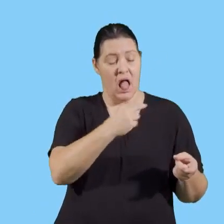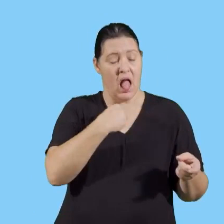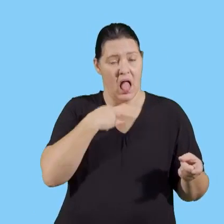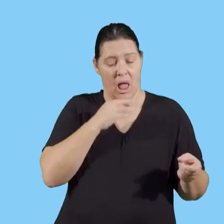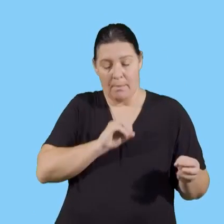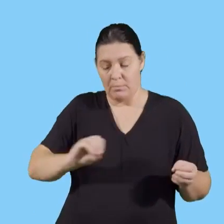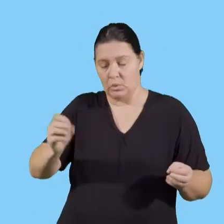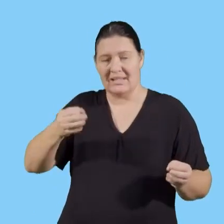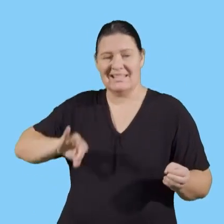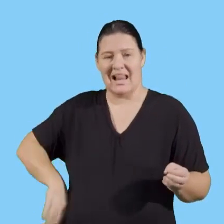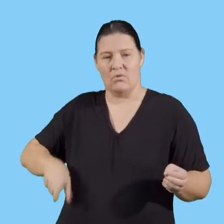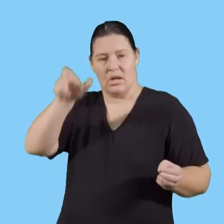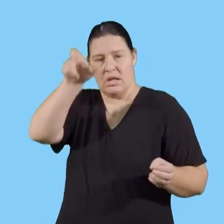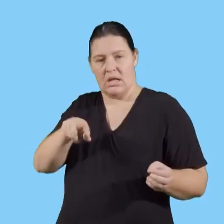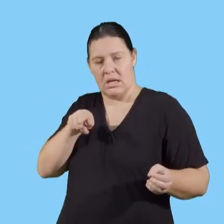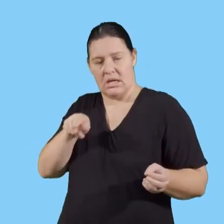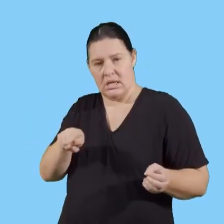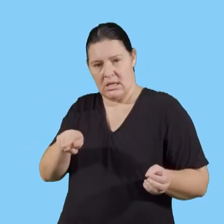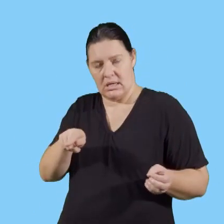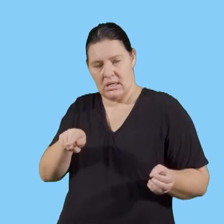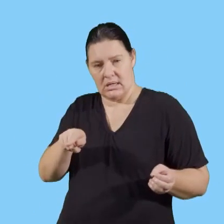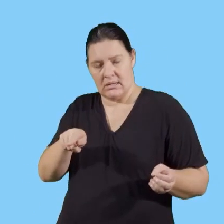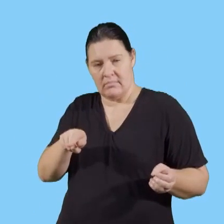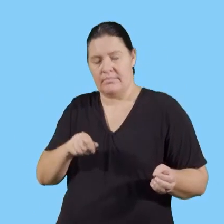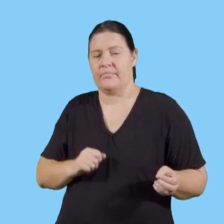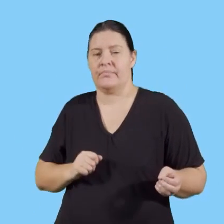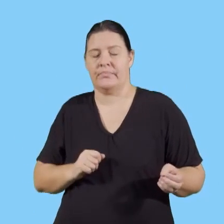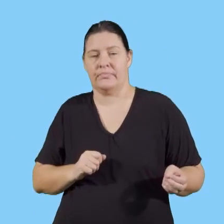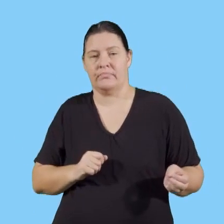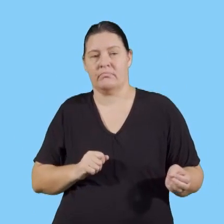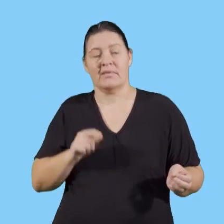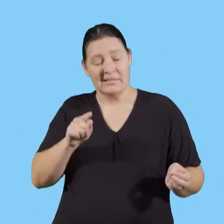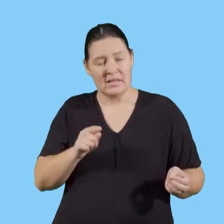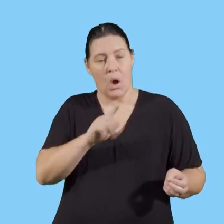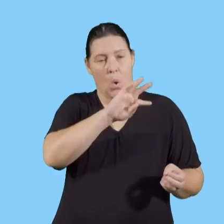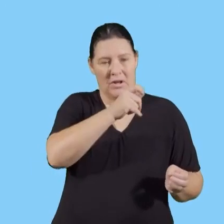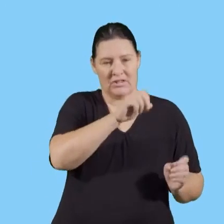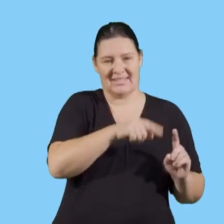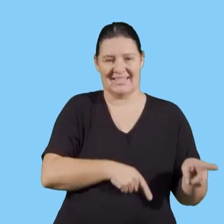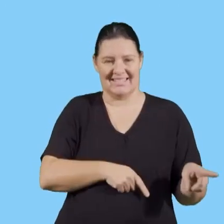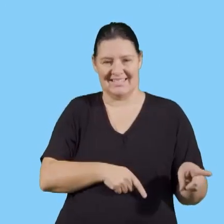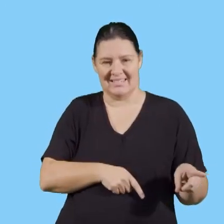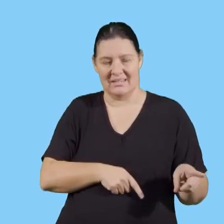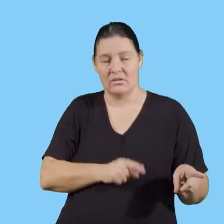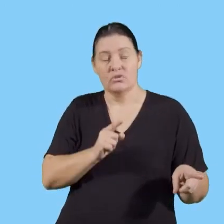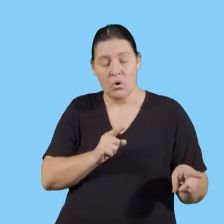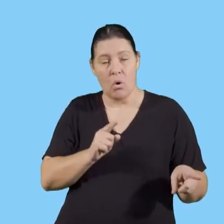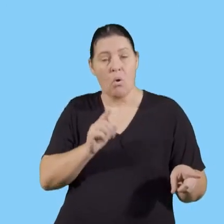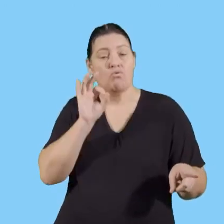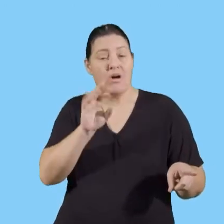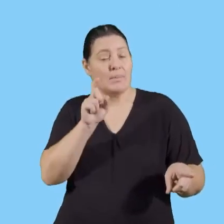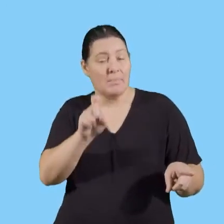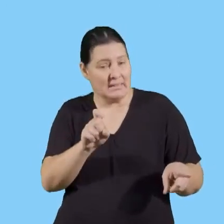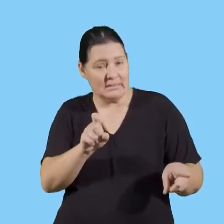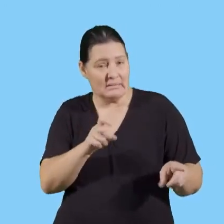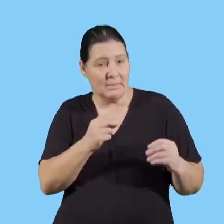was incorrectly posted to the salaries account. Remember, these are wages. So the right thing that was supposed to happen on number